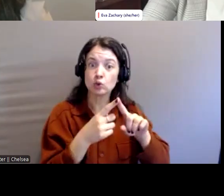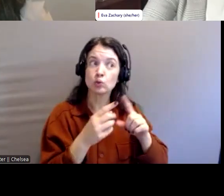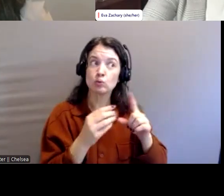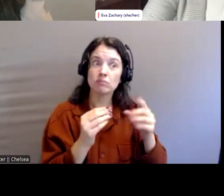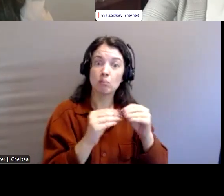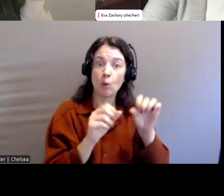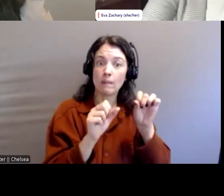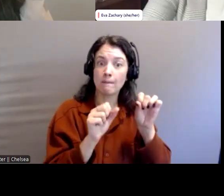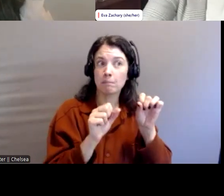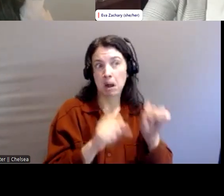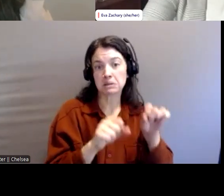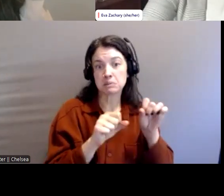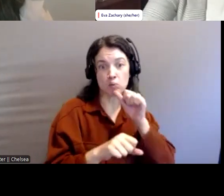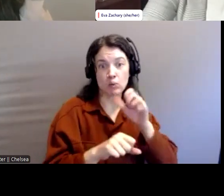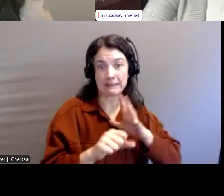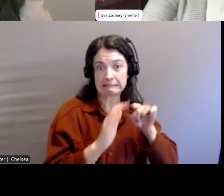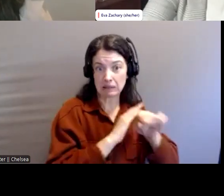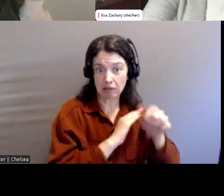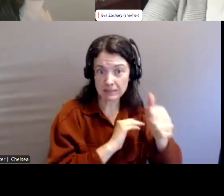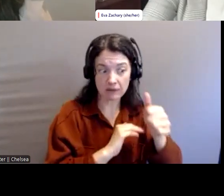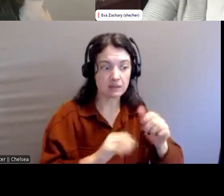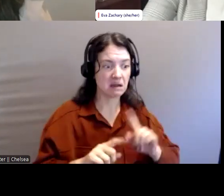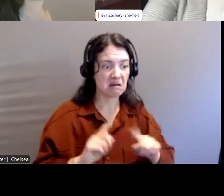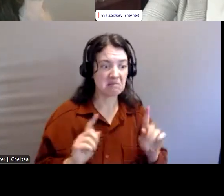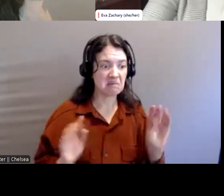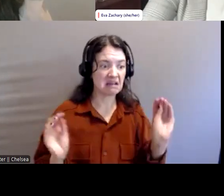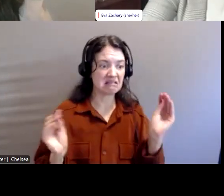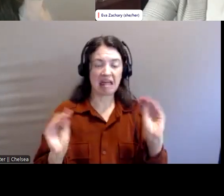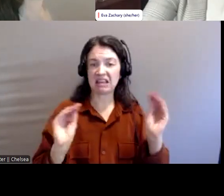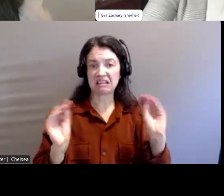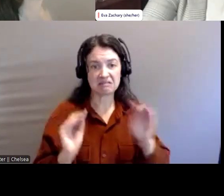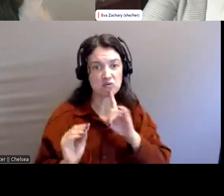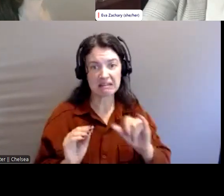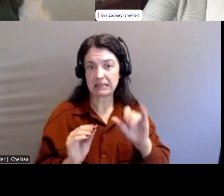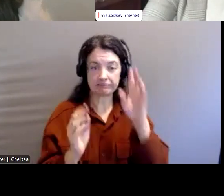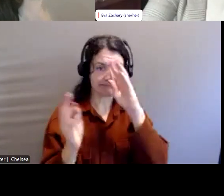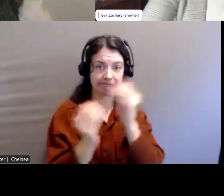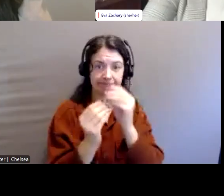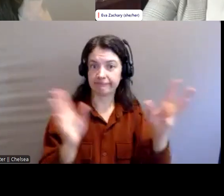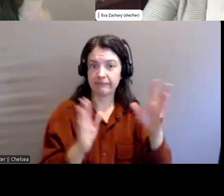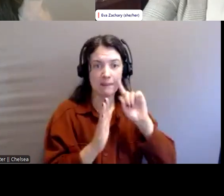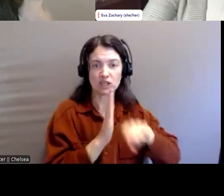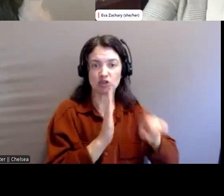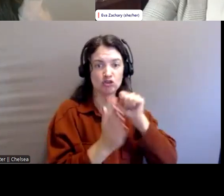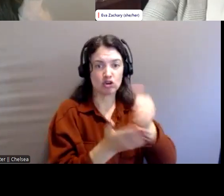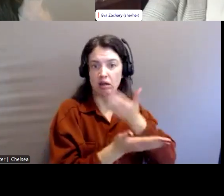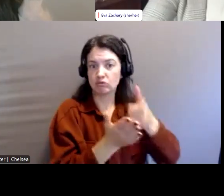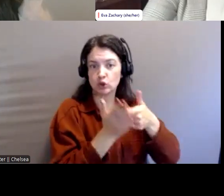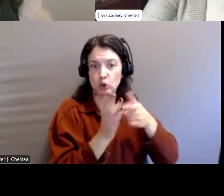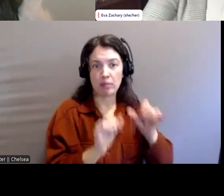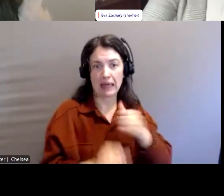specifically, but I have nothing really too significant to share in that regard. So I apologize for that.